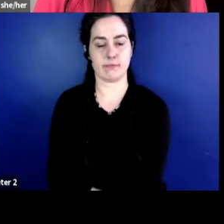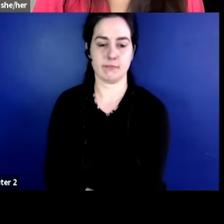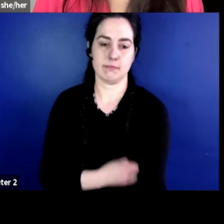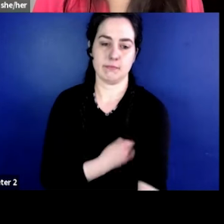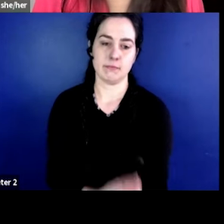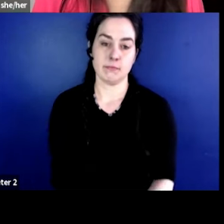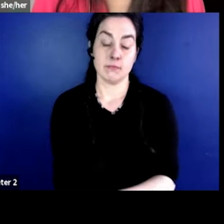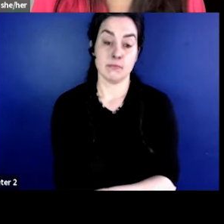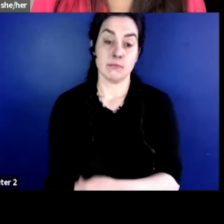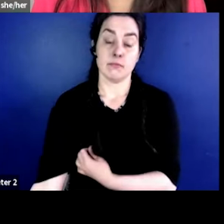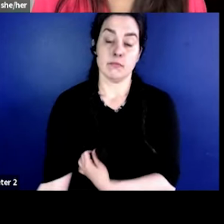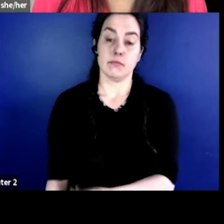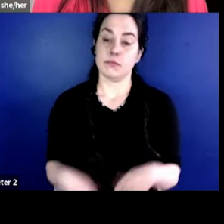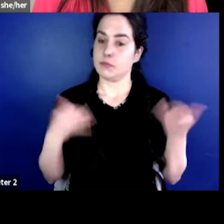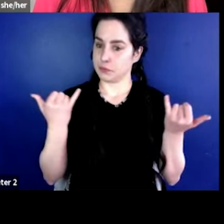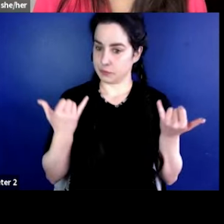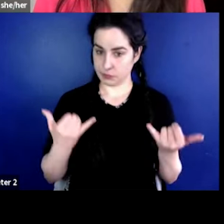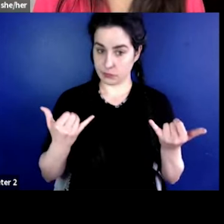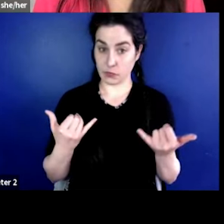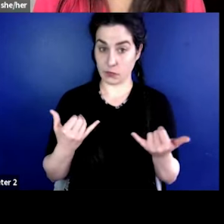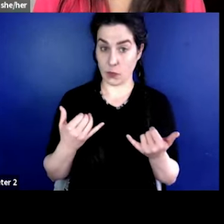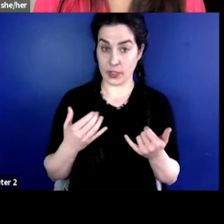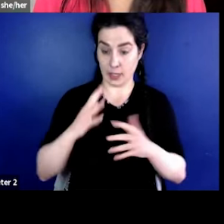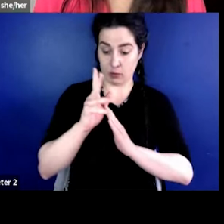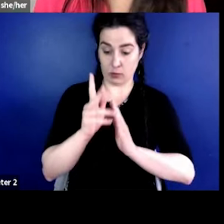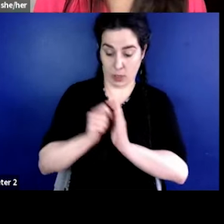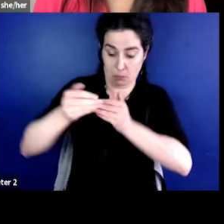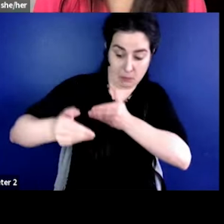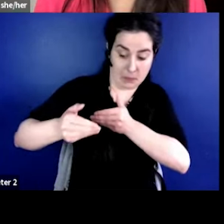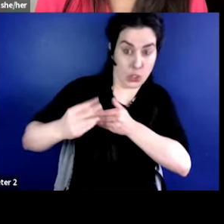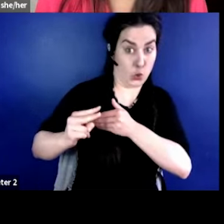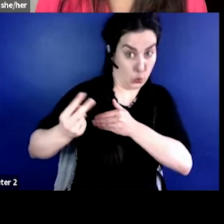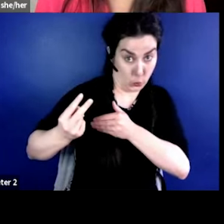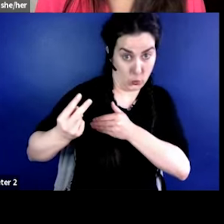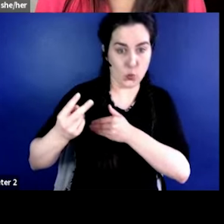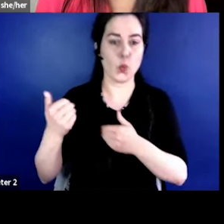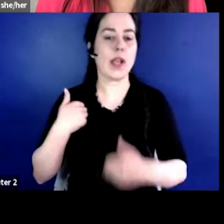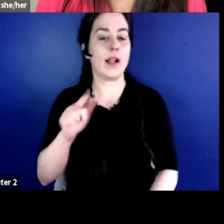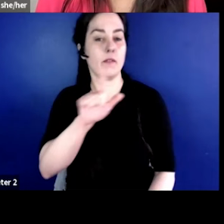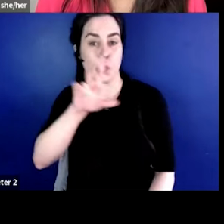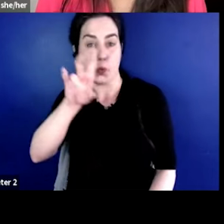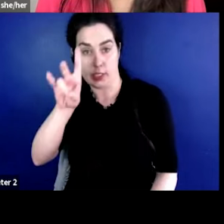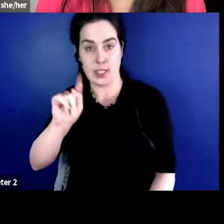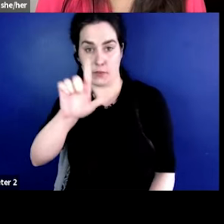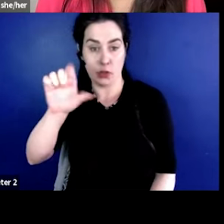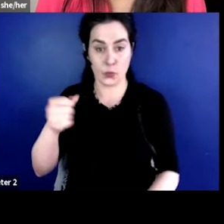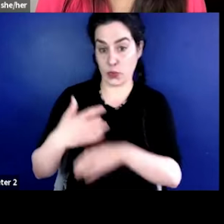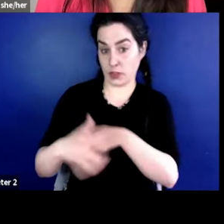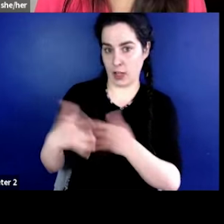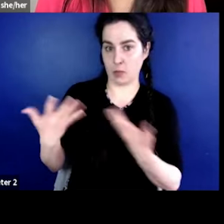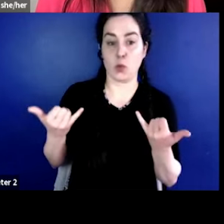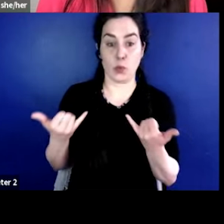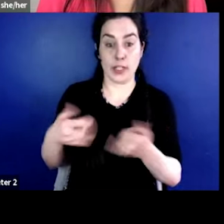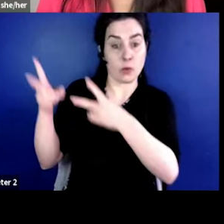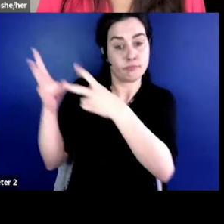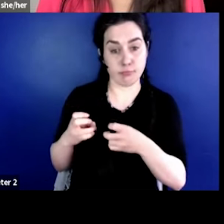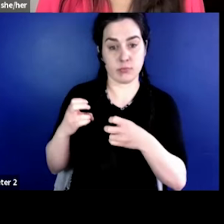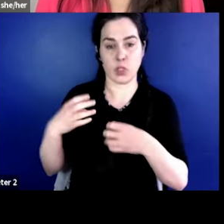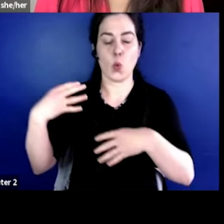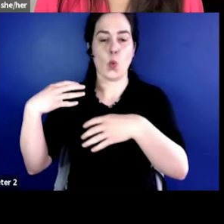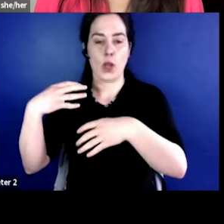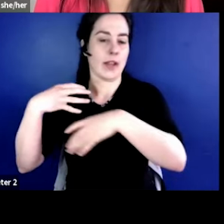So right now, at the end of phase two, we had 27 tools available, and they're available to download right now at the Courage to Act Knowledge Center. They're also